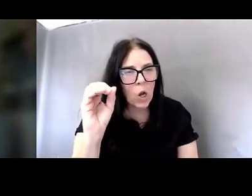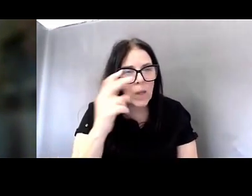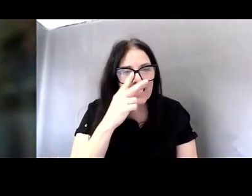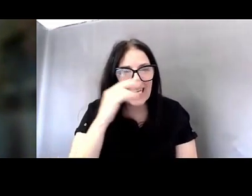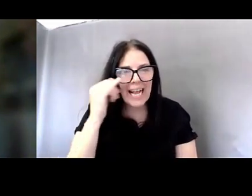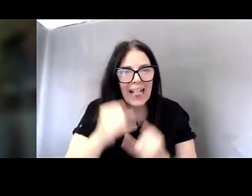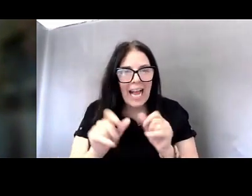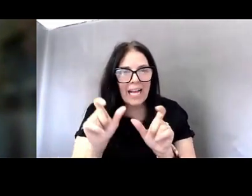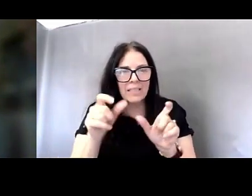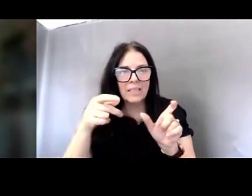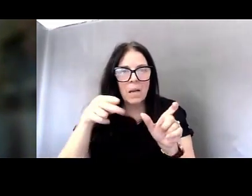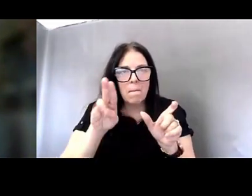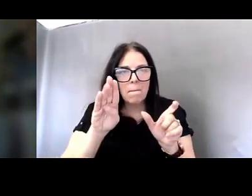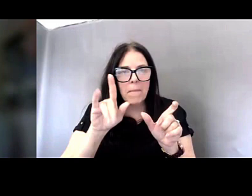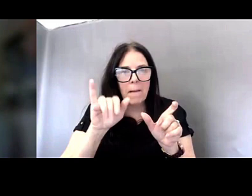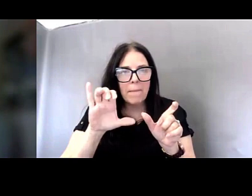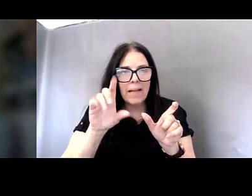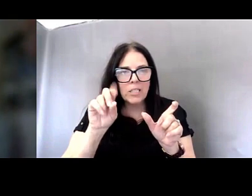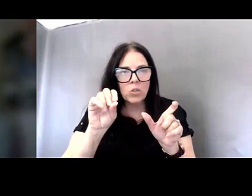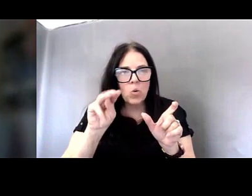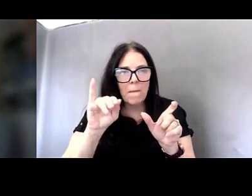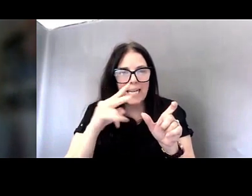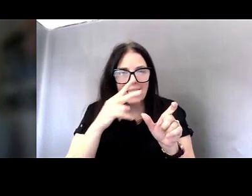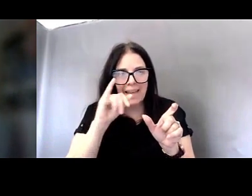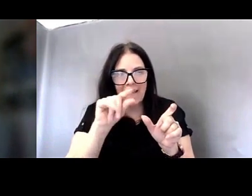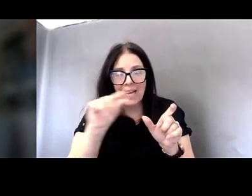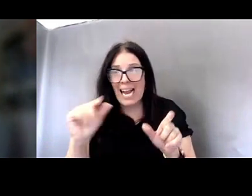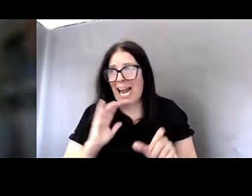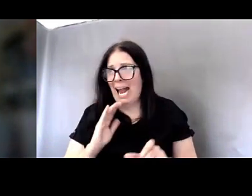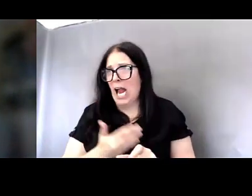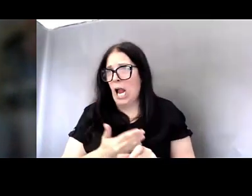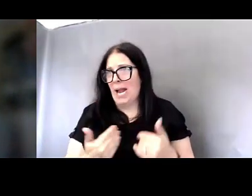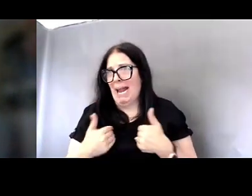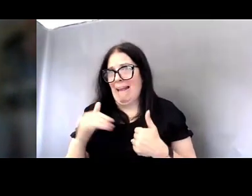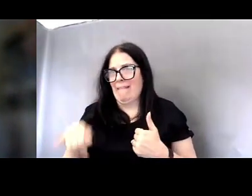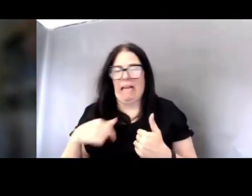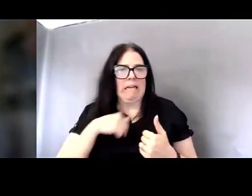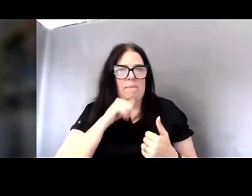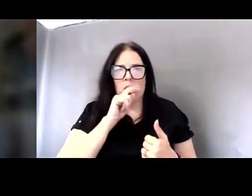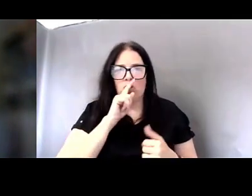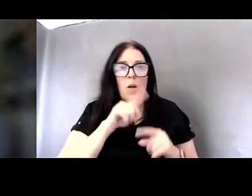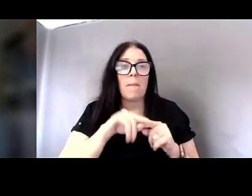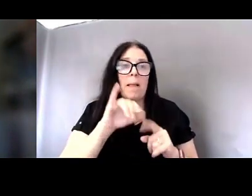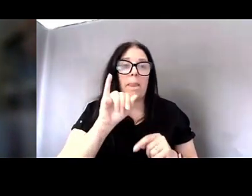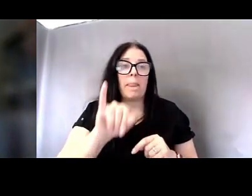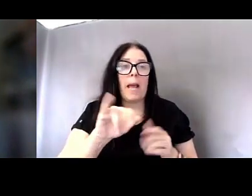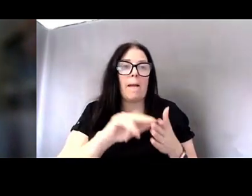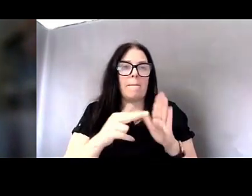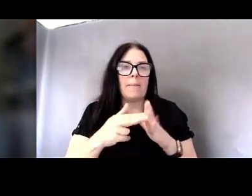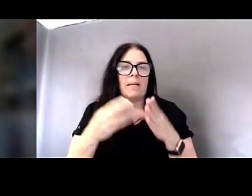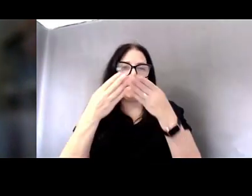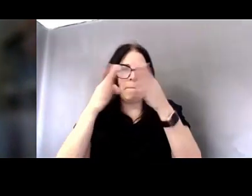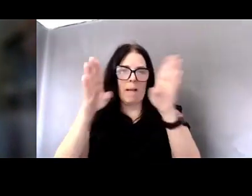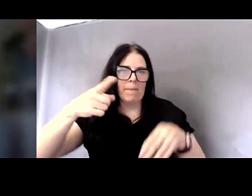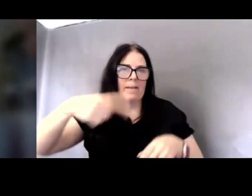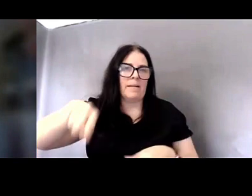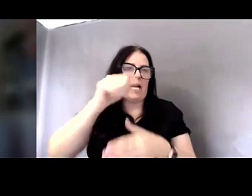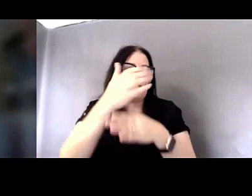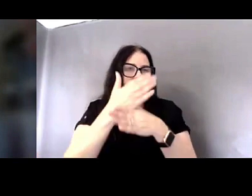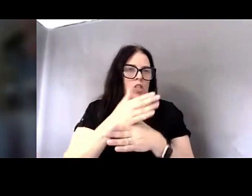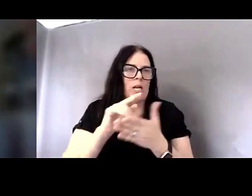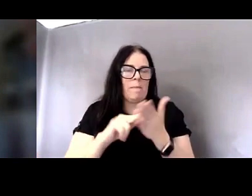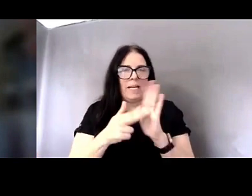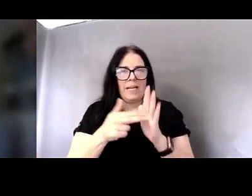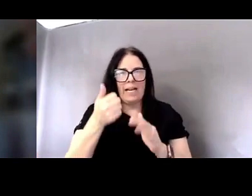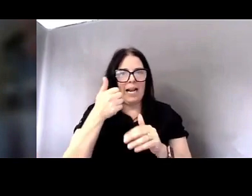if you ever see that, I don't know if there's any on our OER collection, but the 0 means it's in the public domain. That means